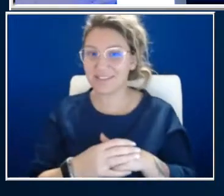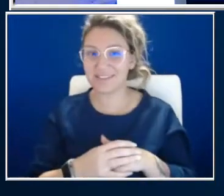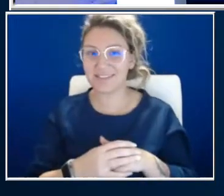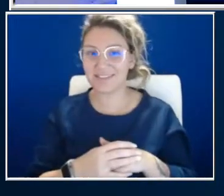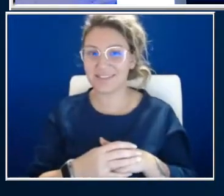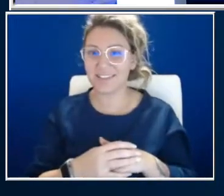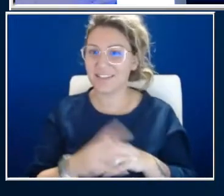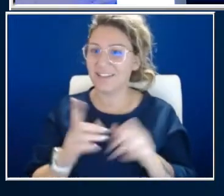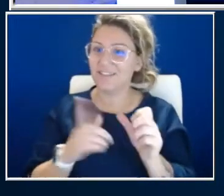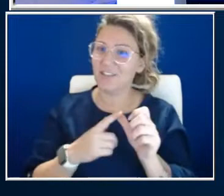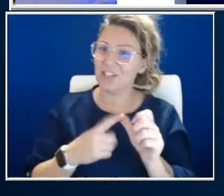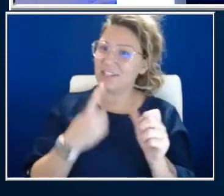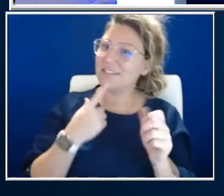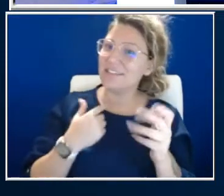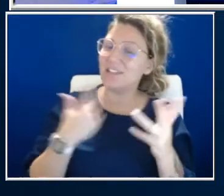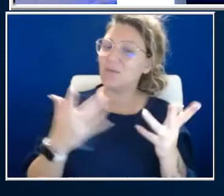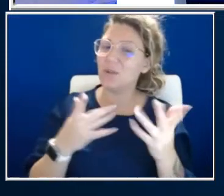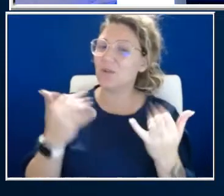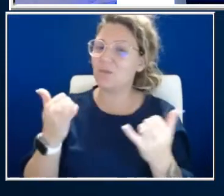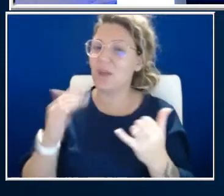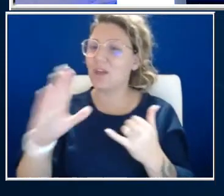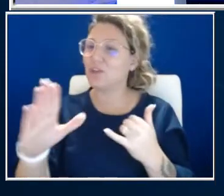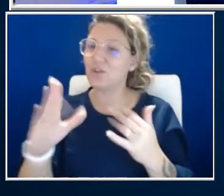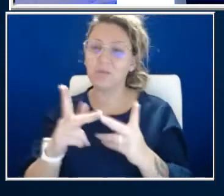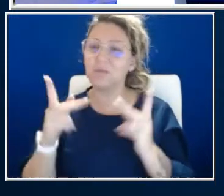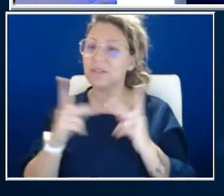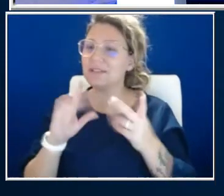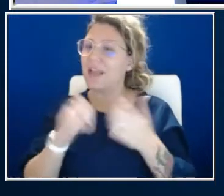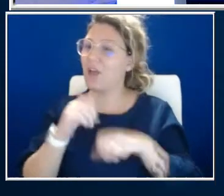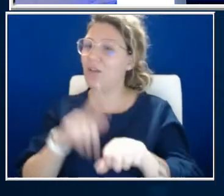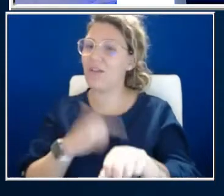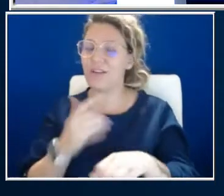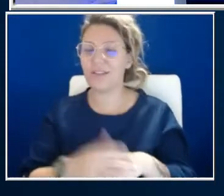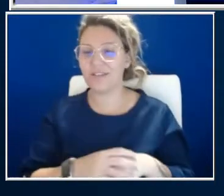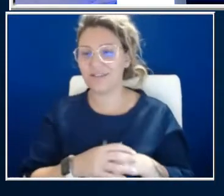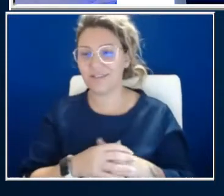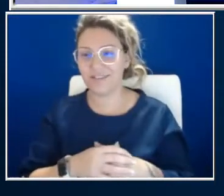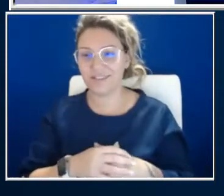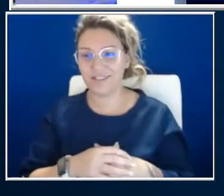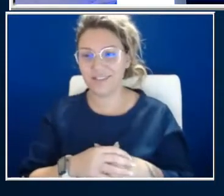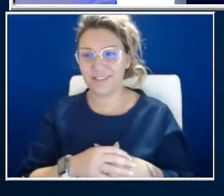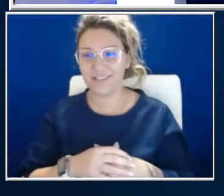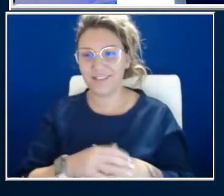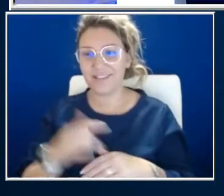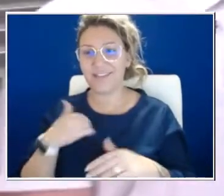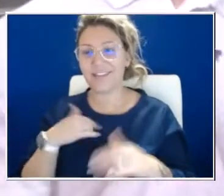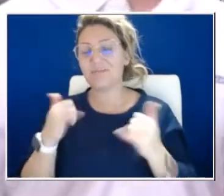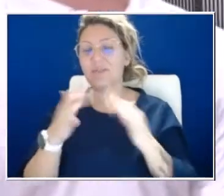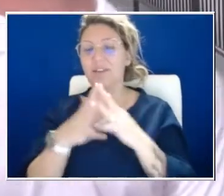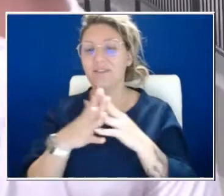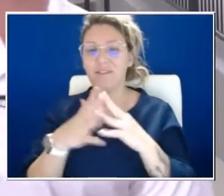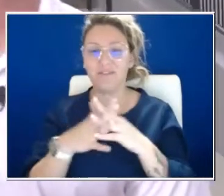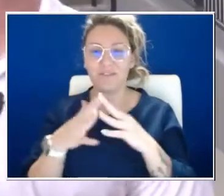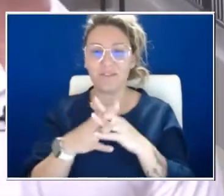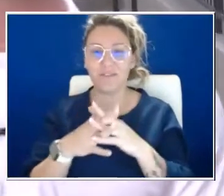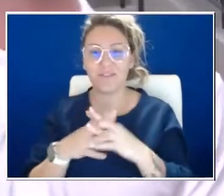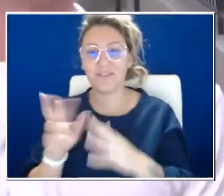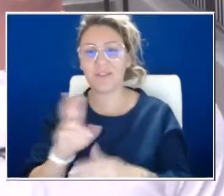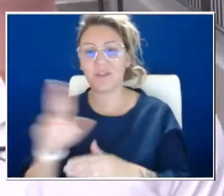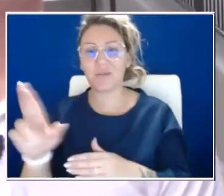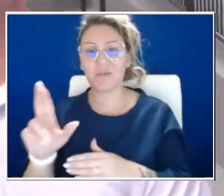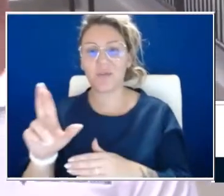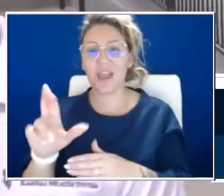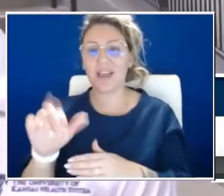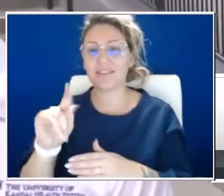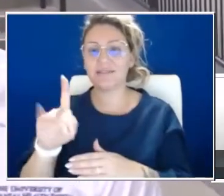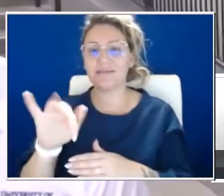us, what do you play? What's your position? How long you been doing it? So I play football, and I play right tackle, which is on the O-line, and I've been doing it